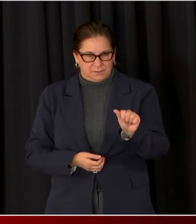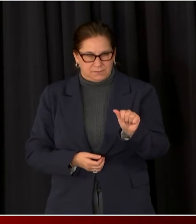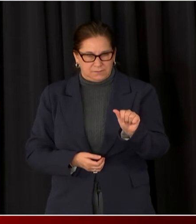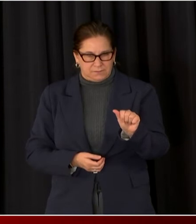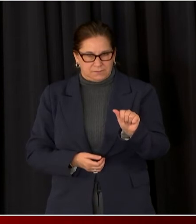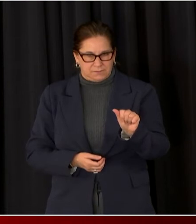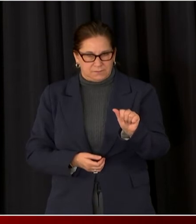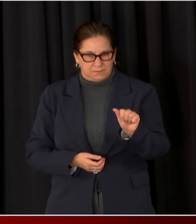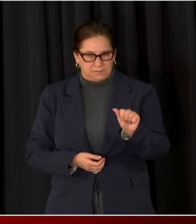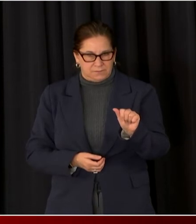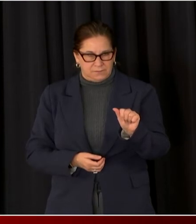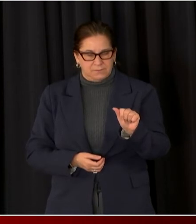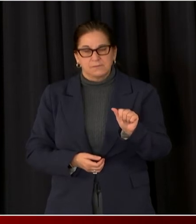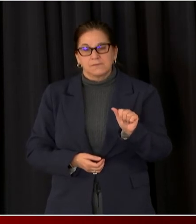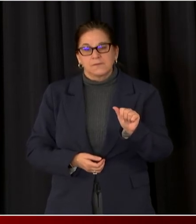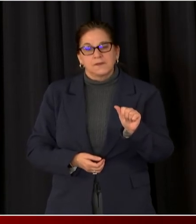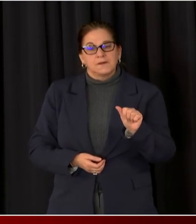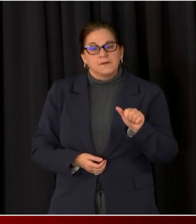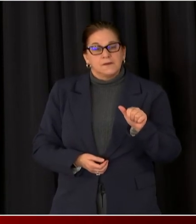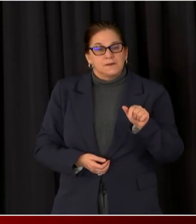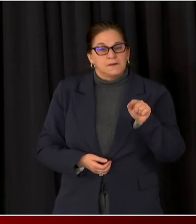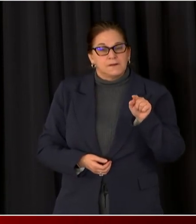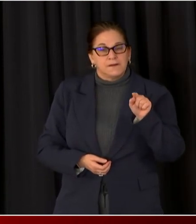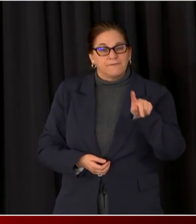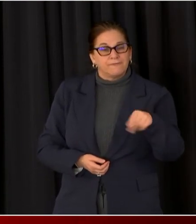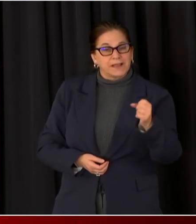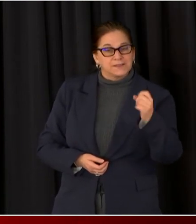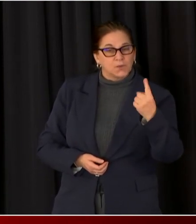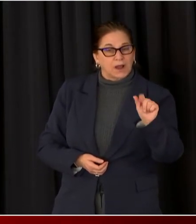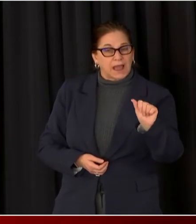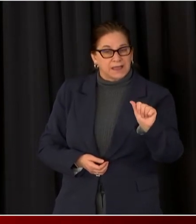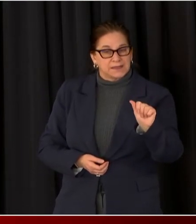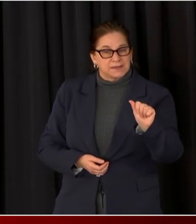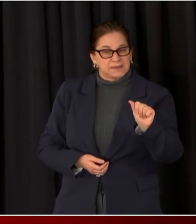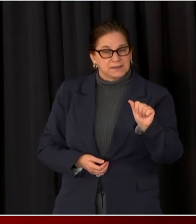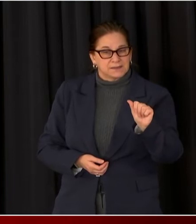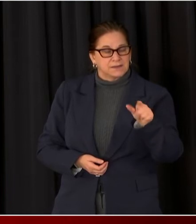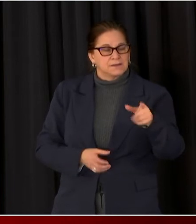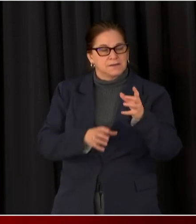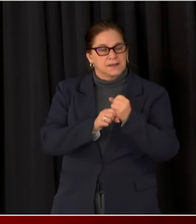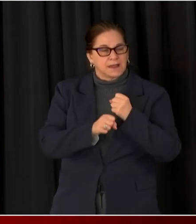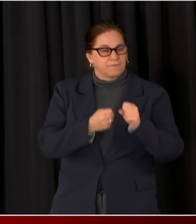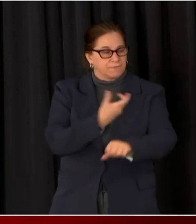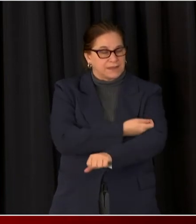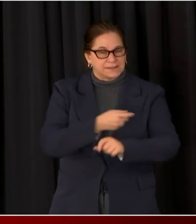receive 6,825 doses in its initial allotment, as the doses are in a box